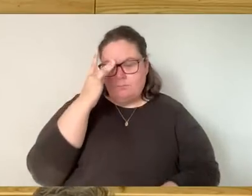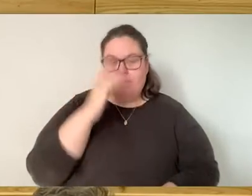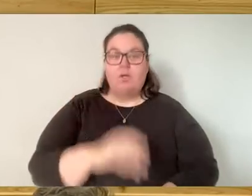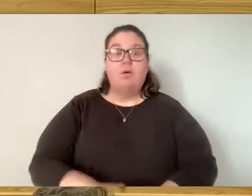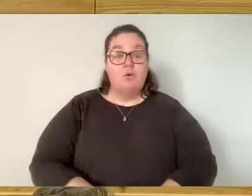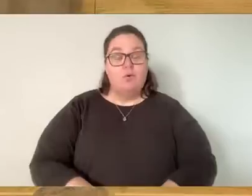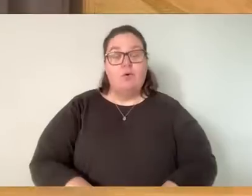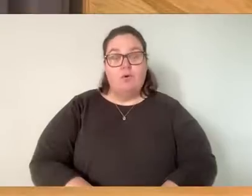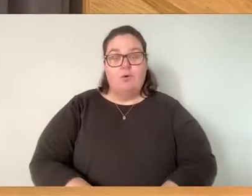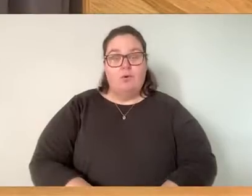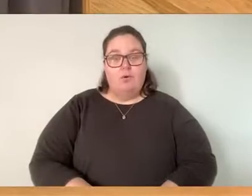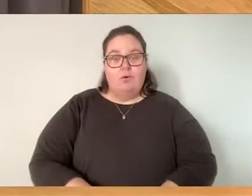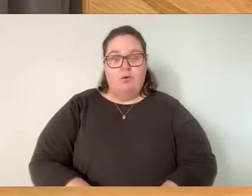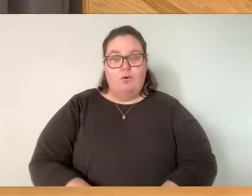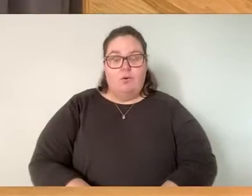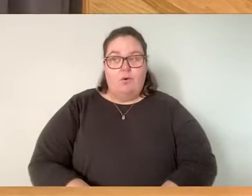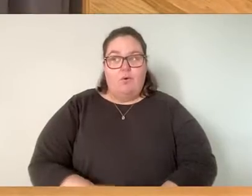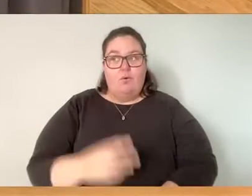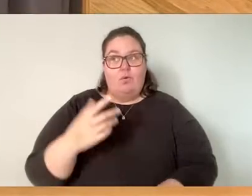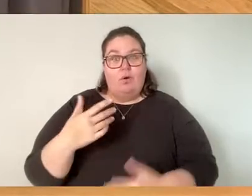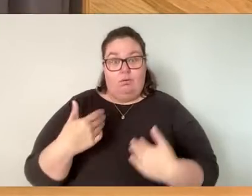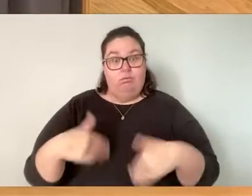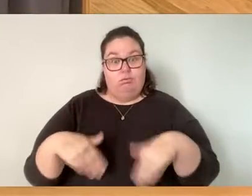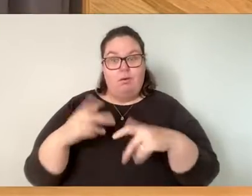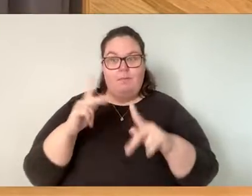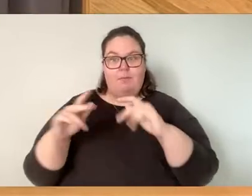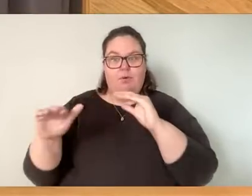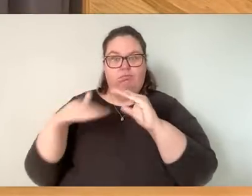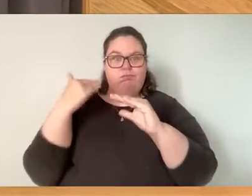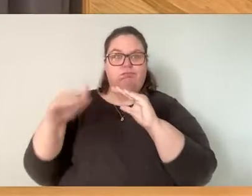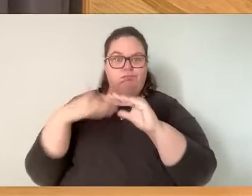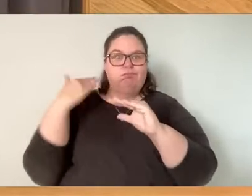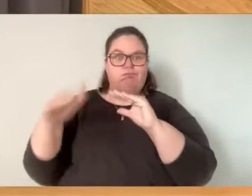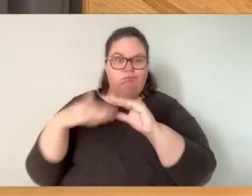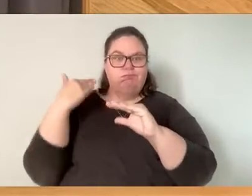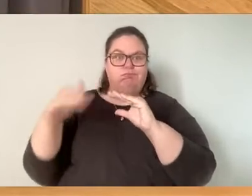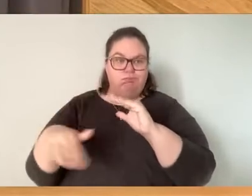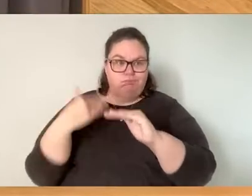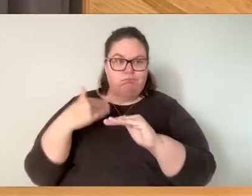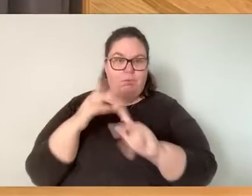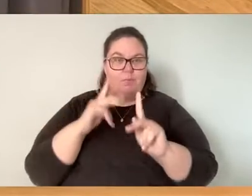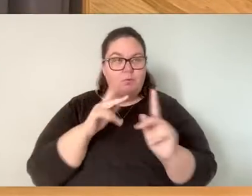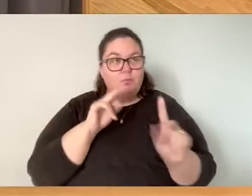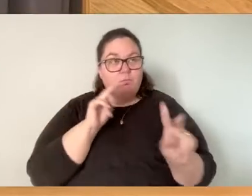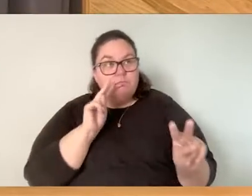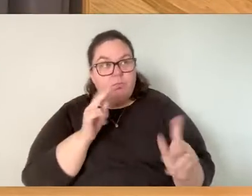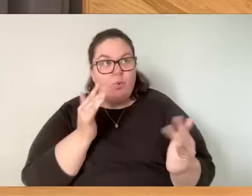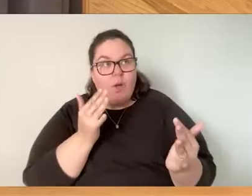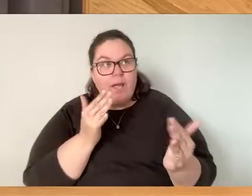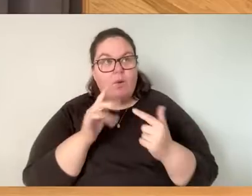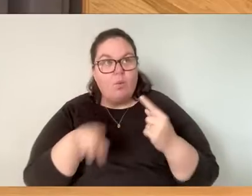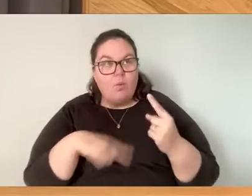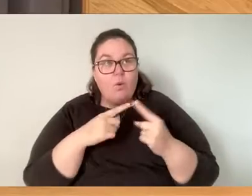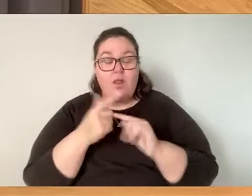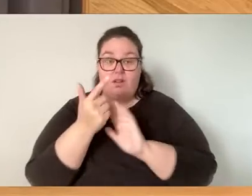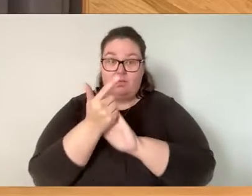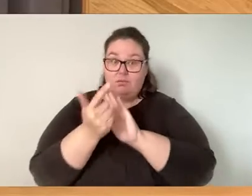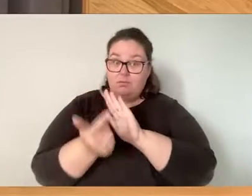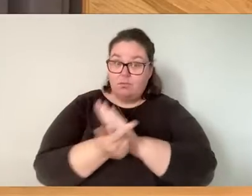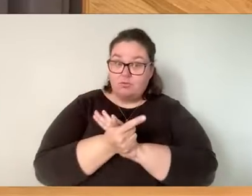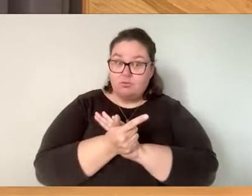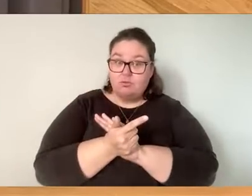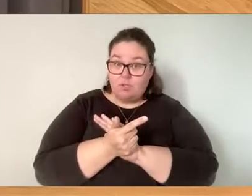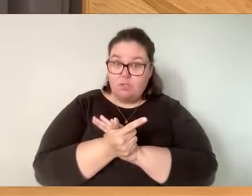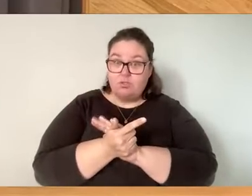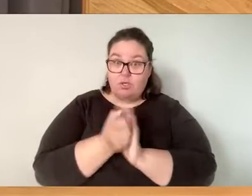my emails that people are watching and waiting for it. The legislation was significant. It wasn't